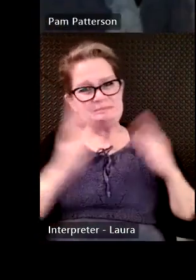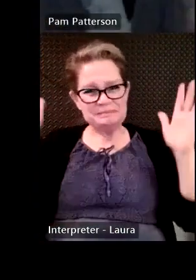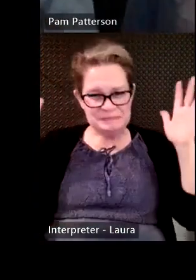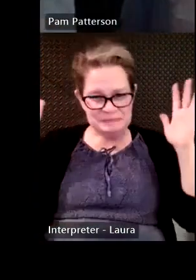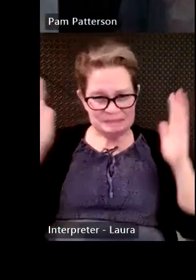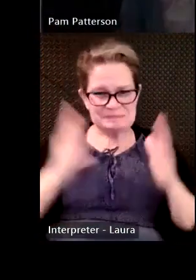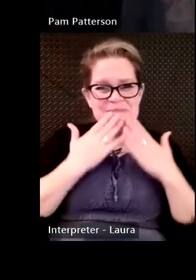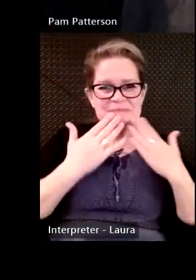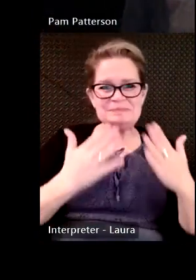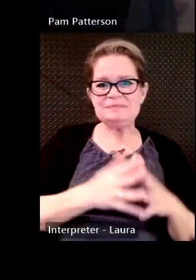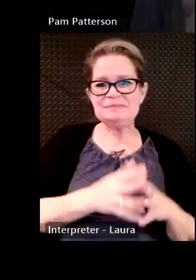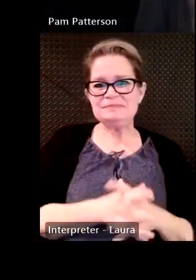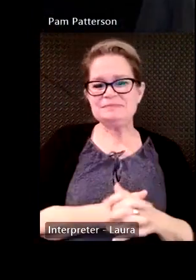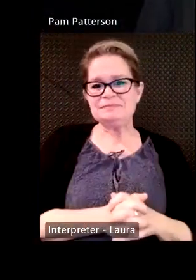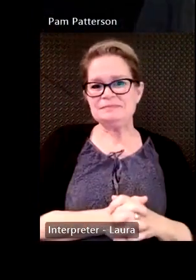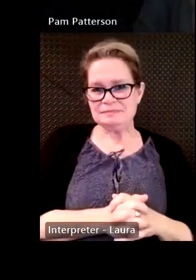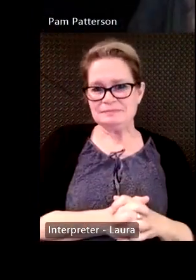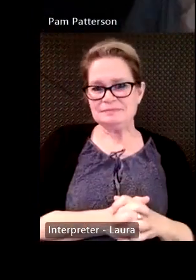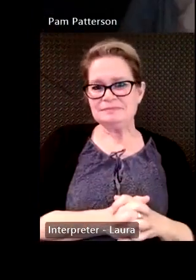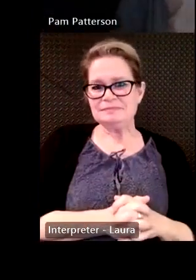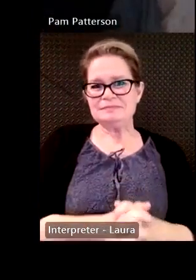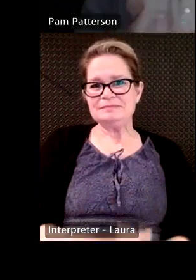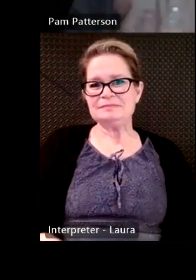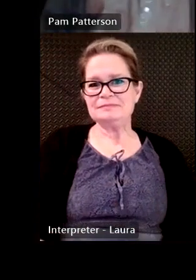okay. Yeah.